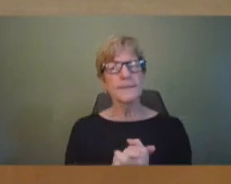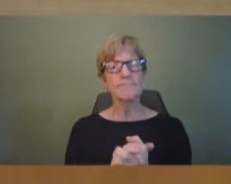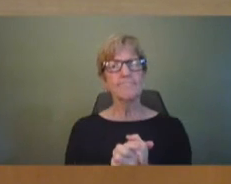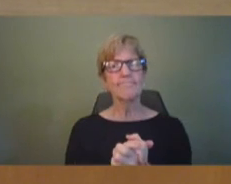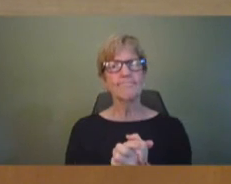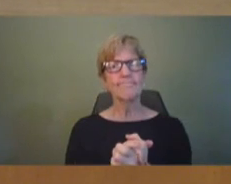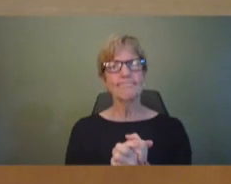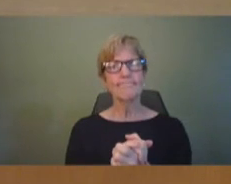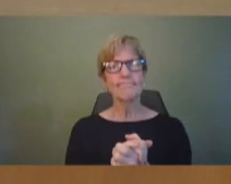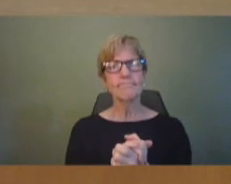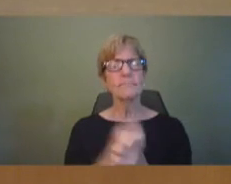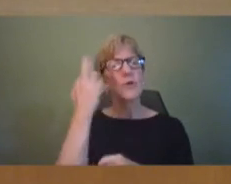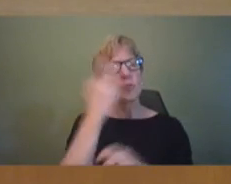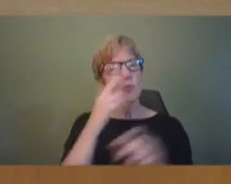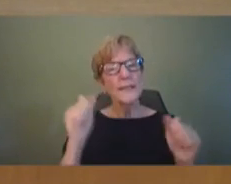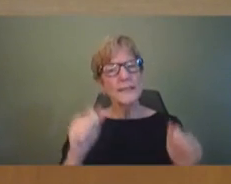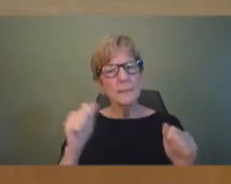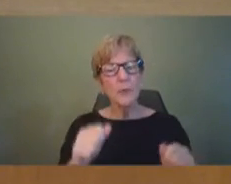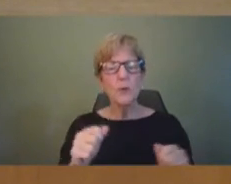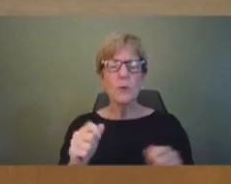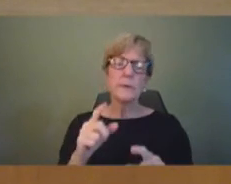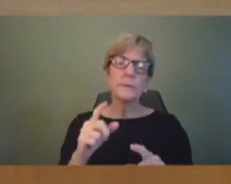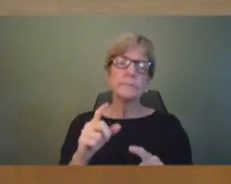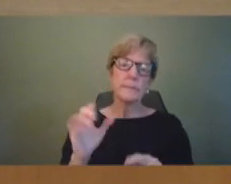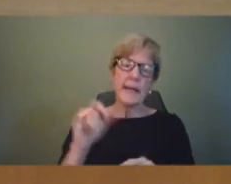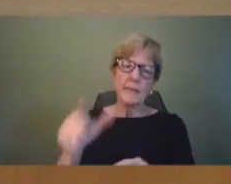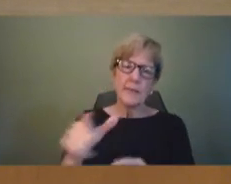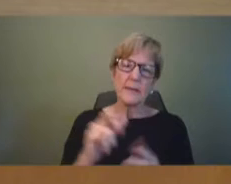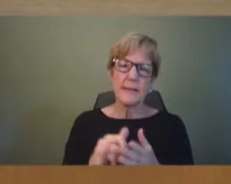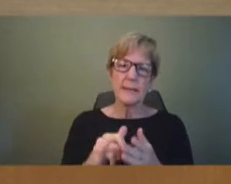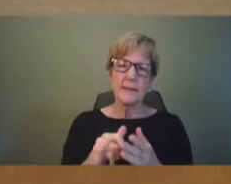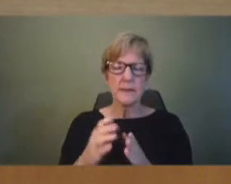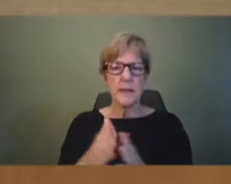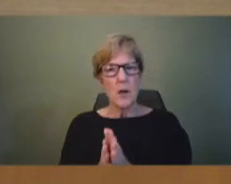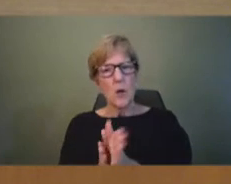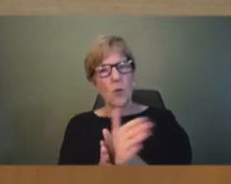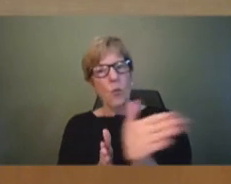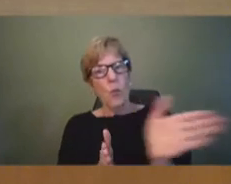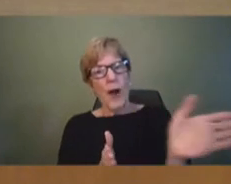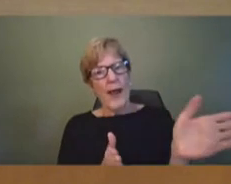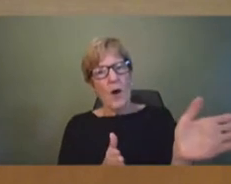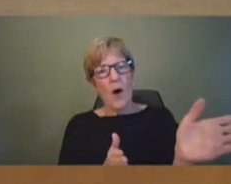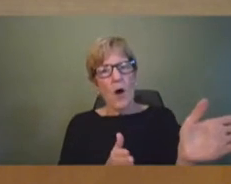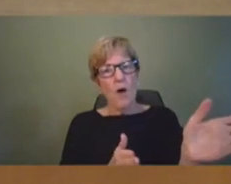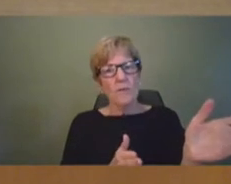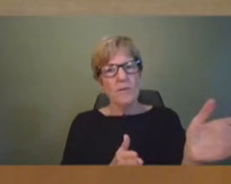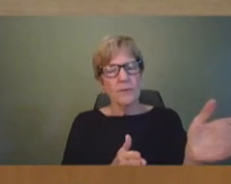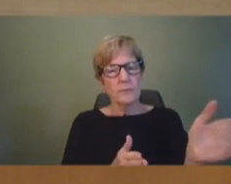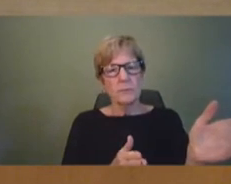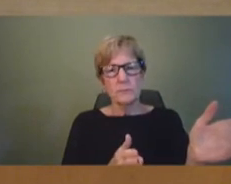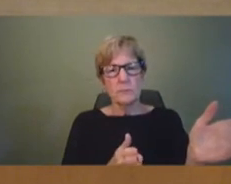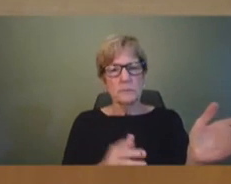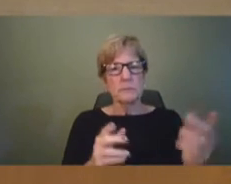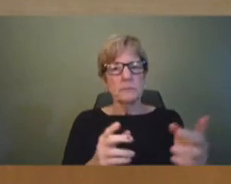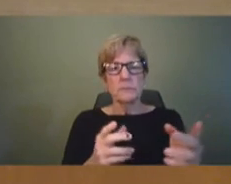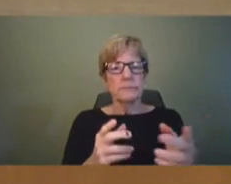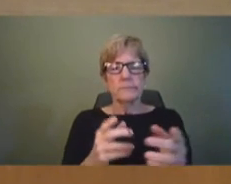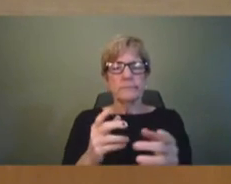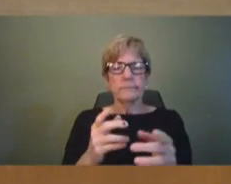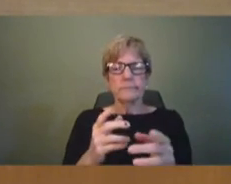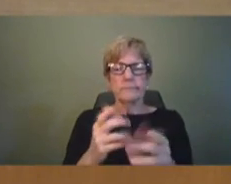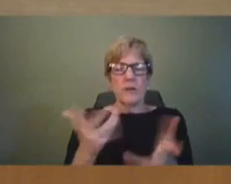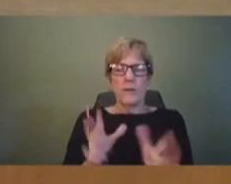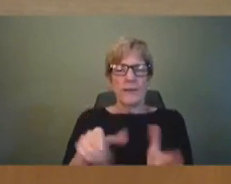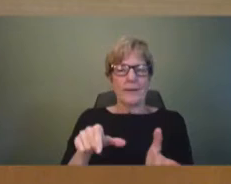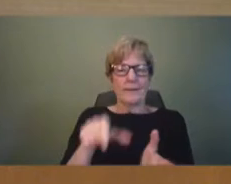reasonable but in some ways like this where it's this far off the road impacting a bunch of different U you know existing streets we'd like to see